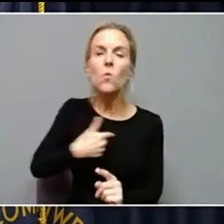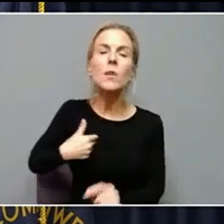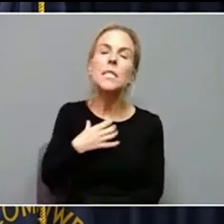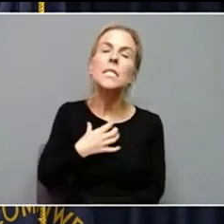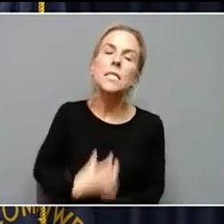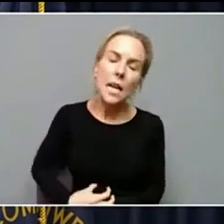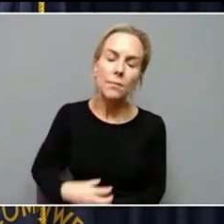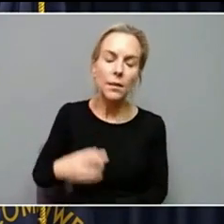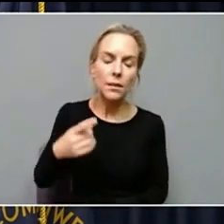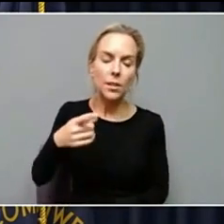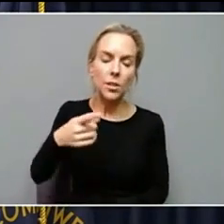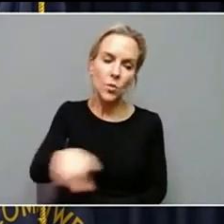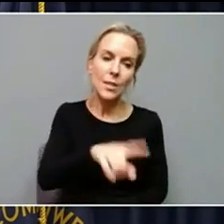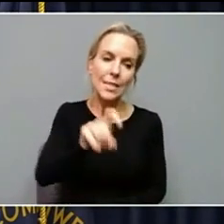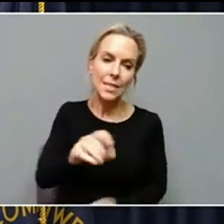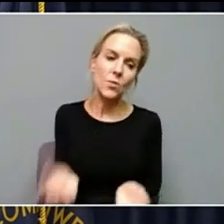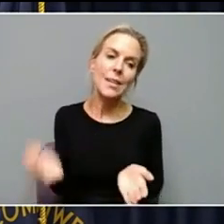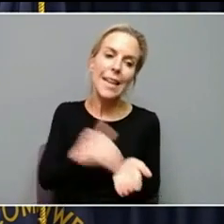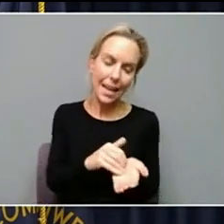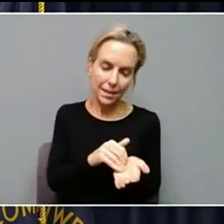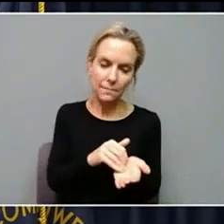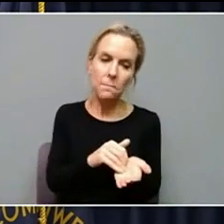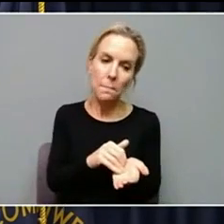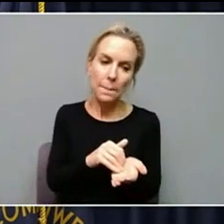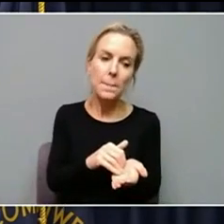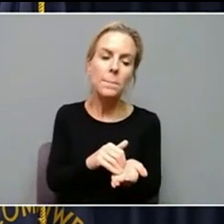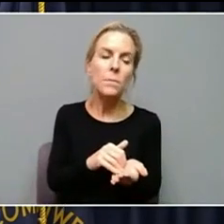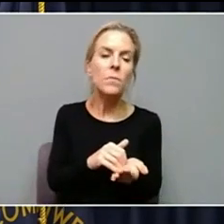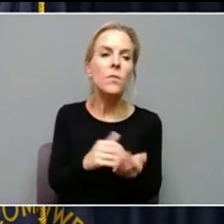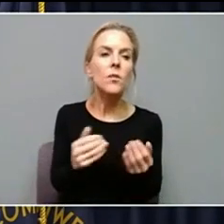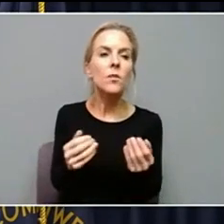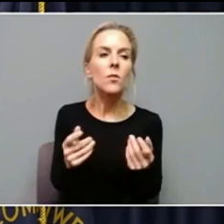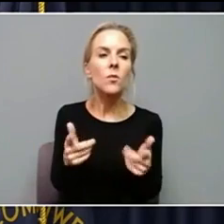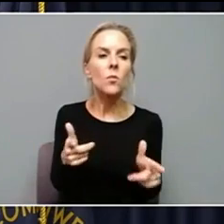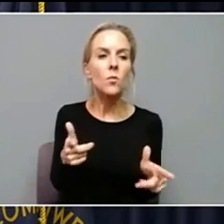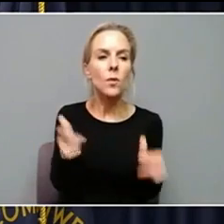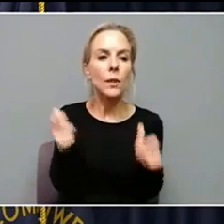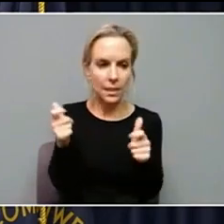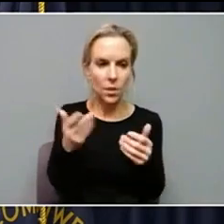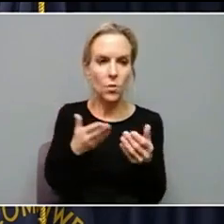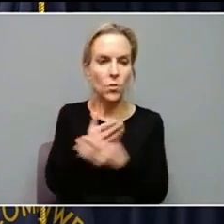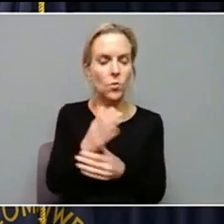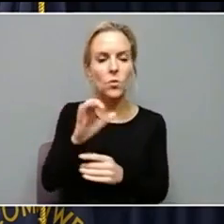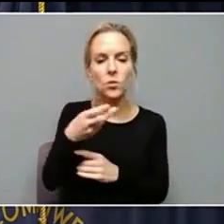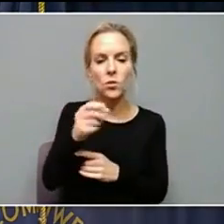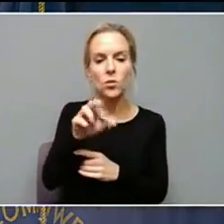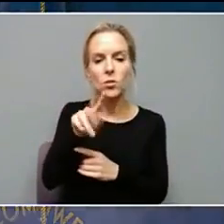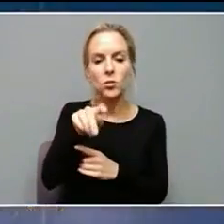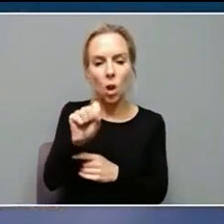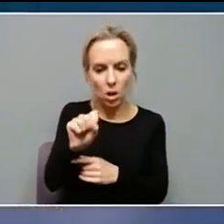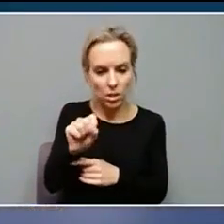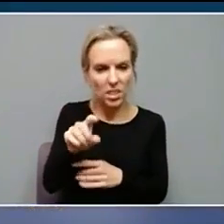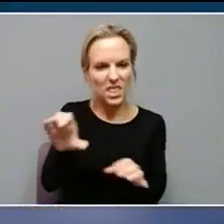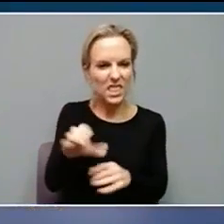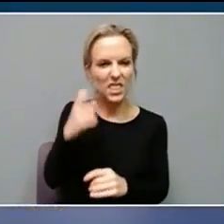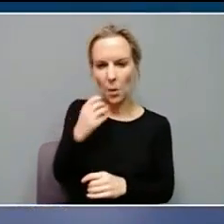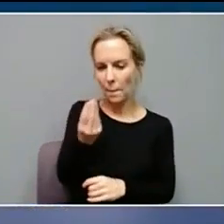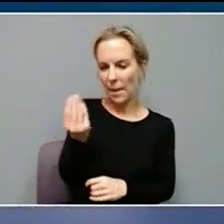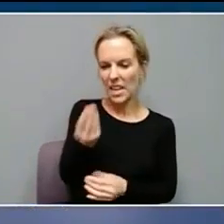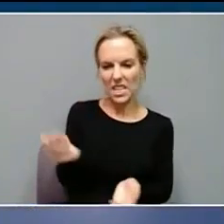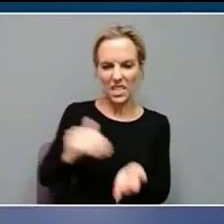you to do it again. All right, let's quickly go through some of our charts. We did this on Monday.